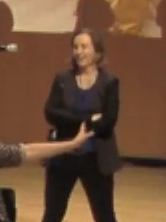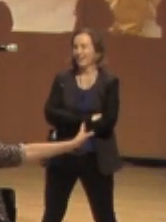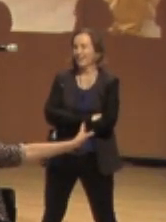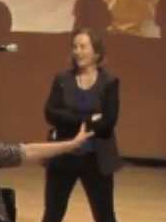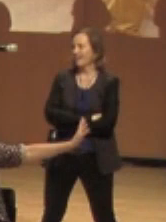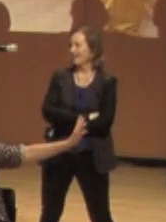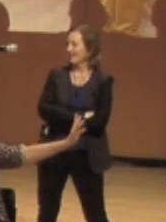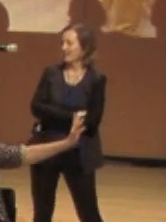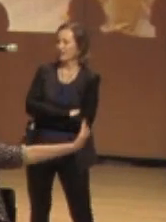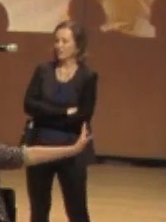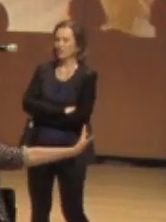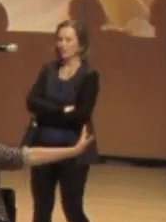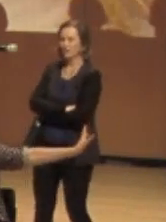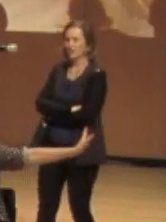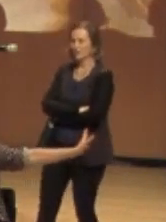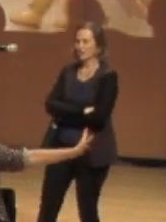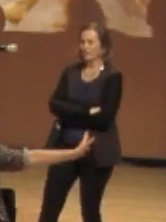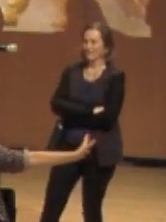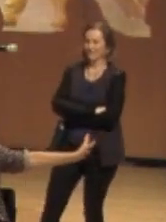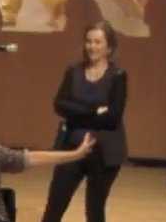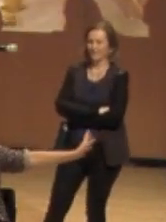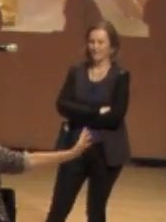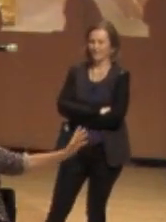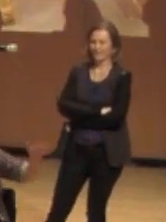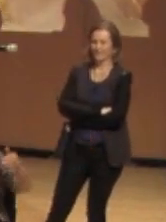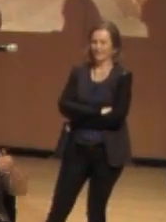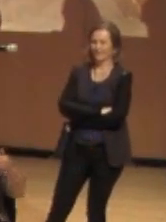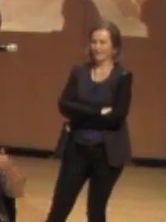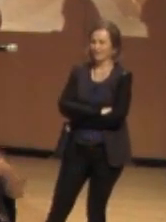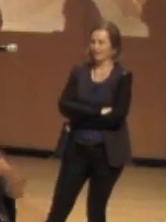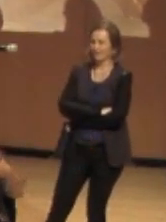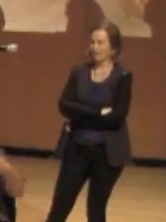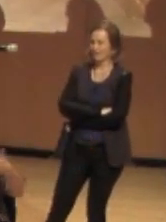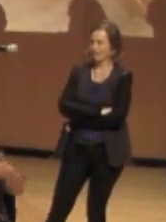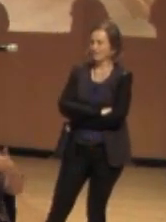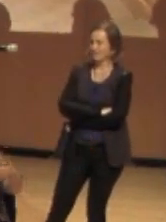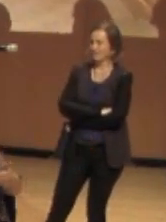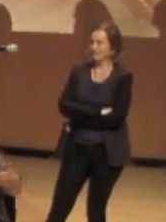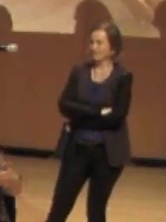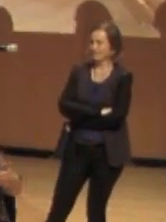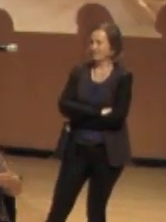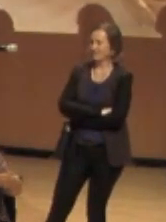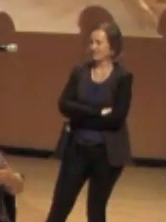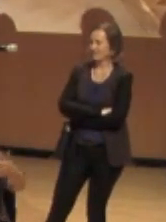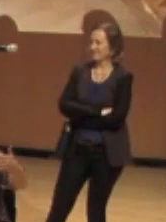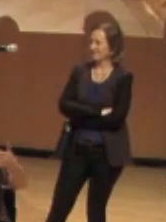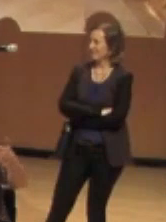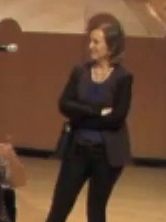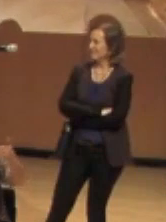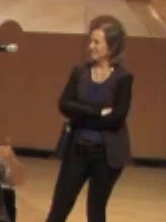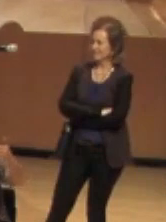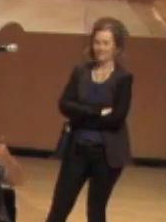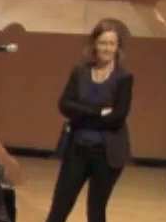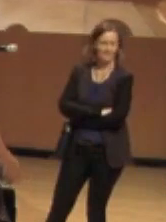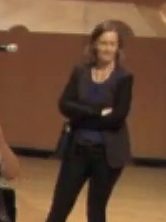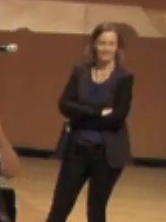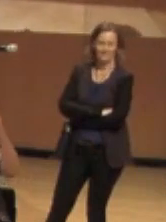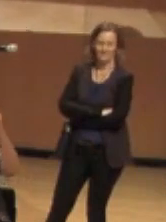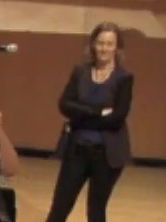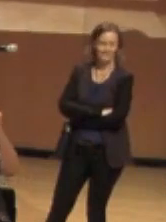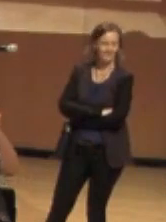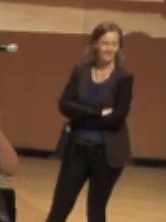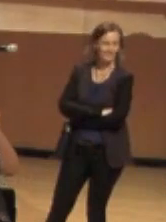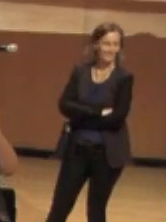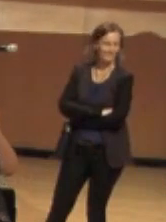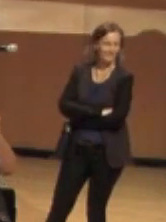with and and and do it because there is something very particular about how his language is that it's almost as if you can